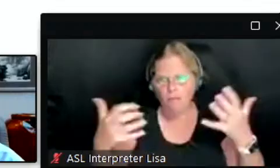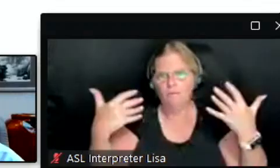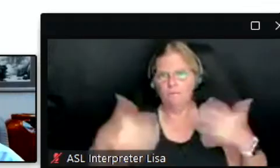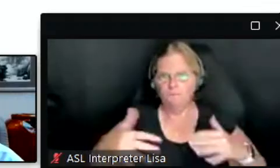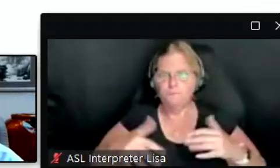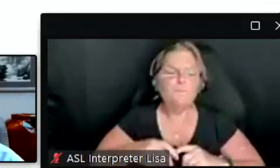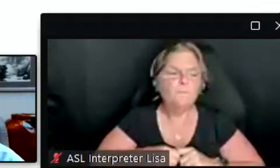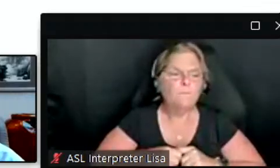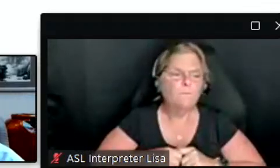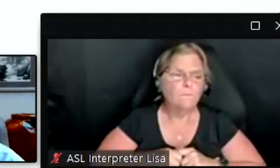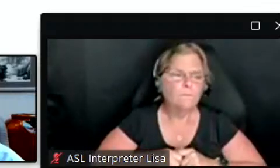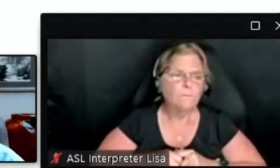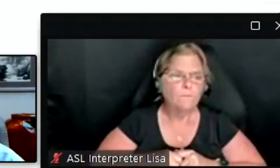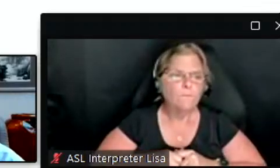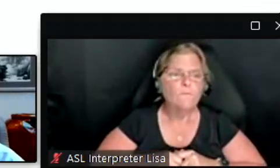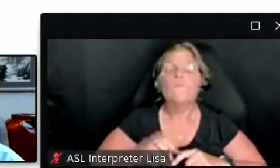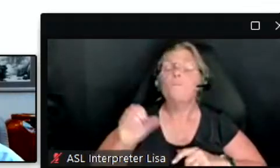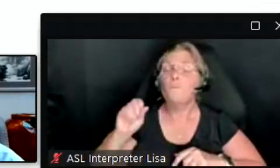next topic